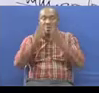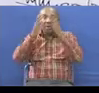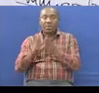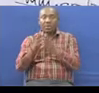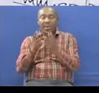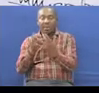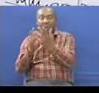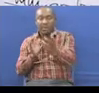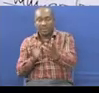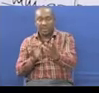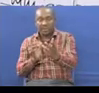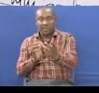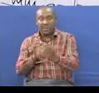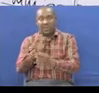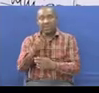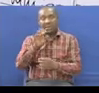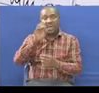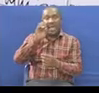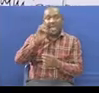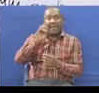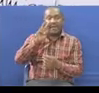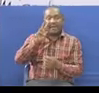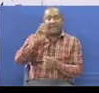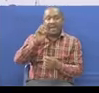uneven distributed.